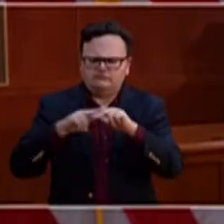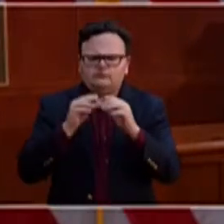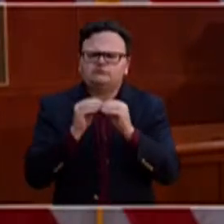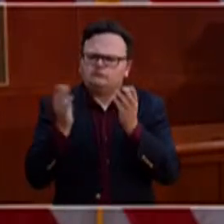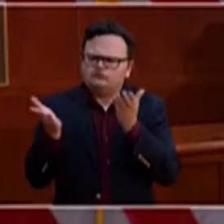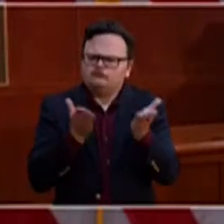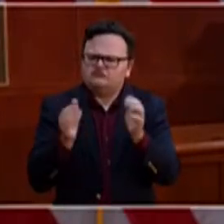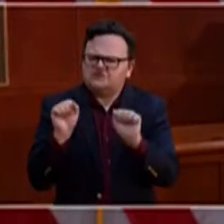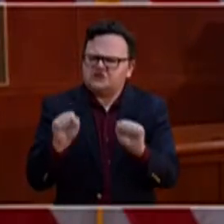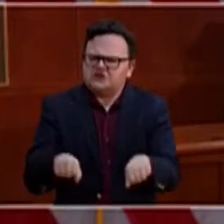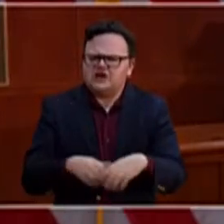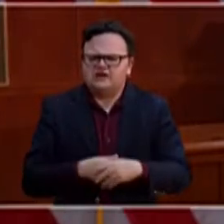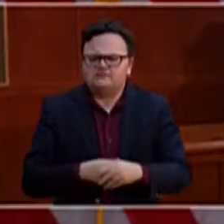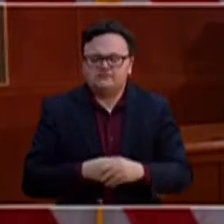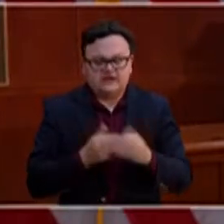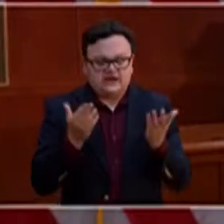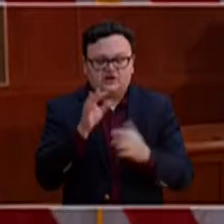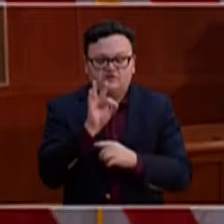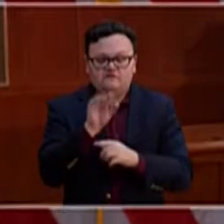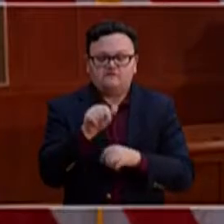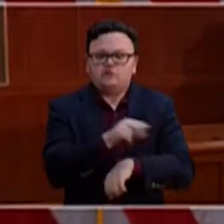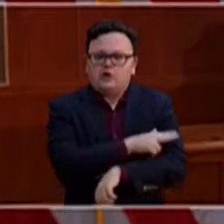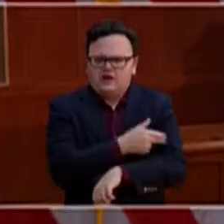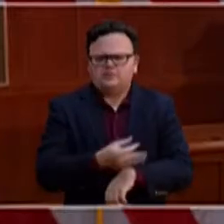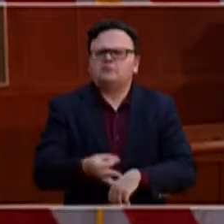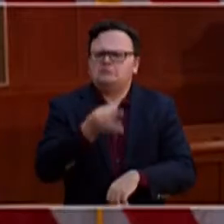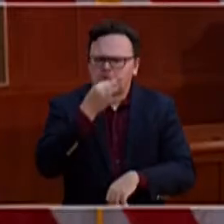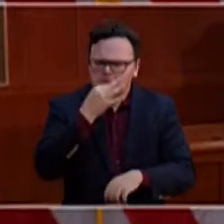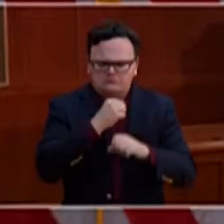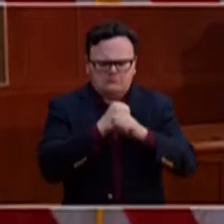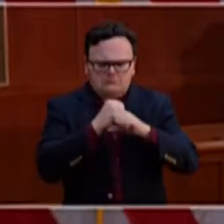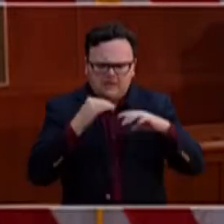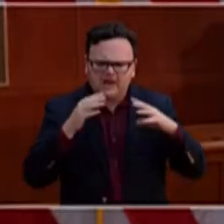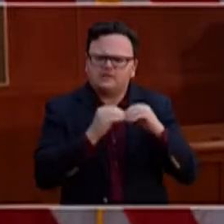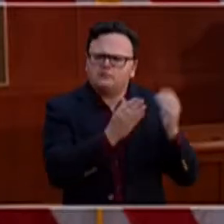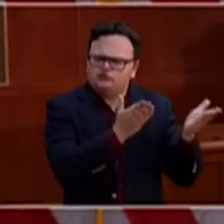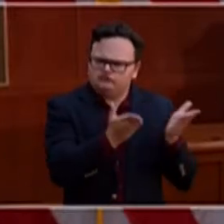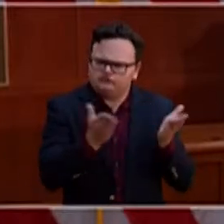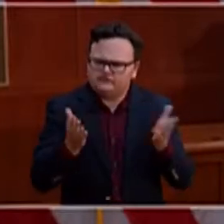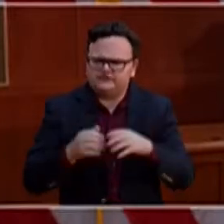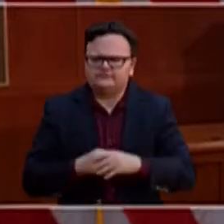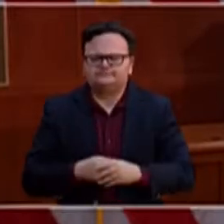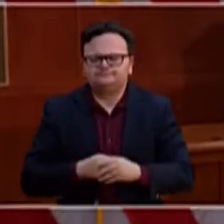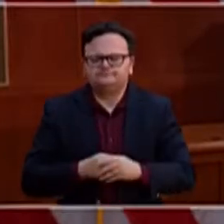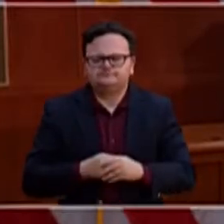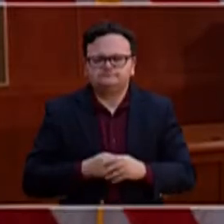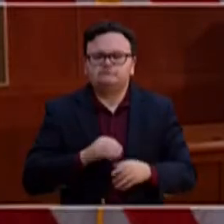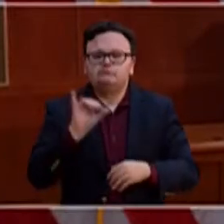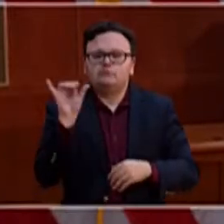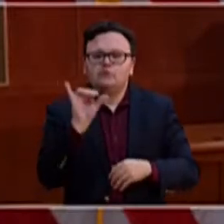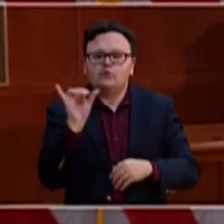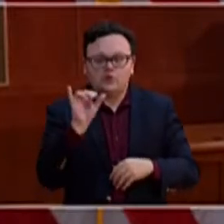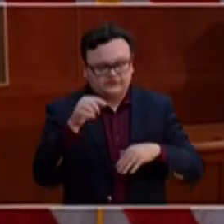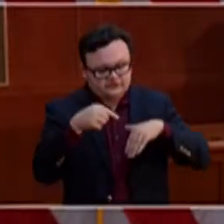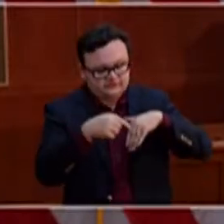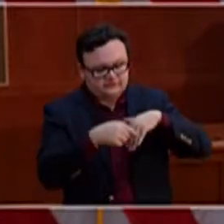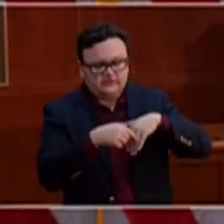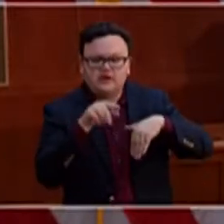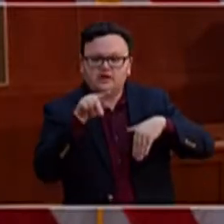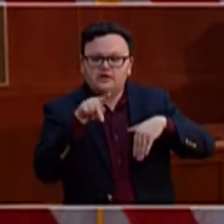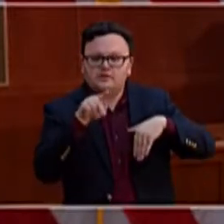Florida have been able to do it. And you also look at other parts of the state, Palm Beach, 30% of the beds